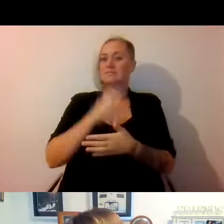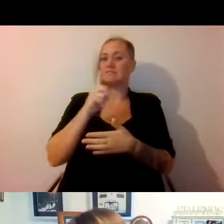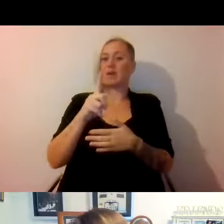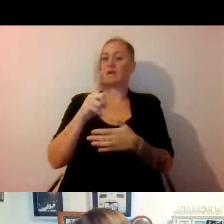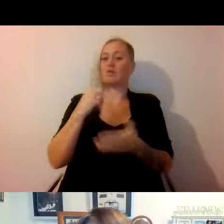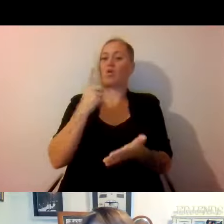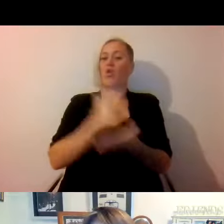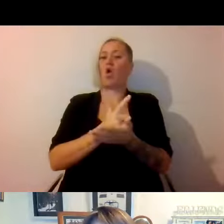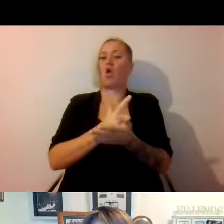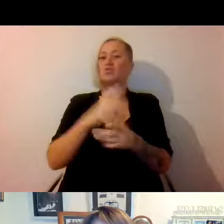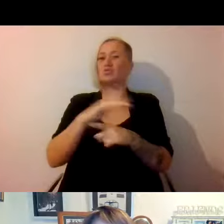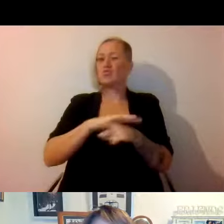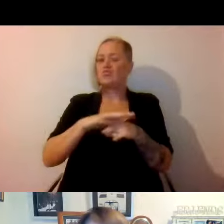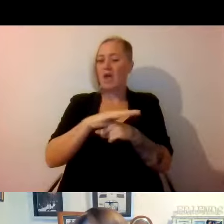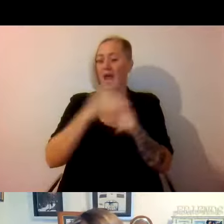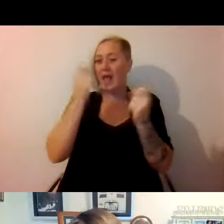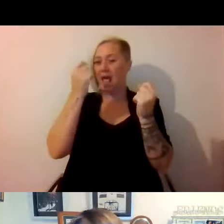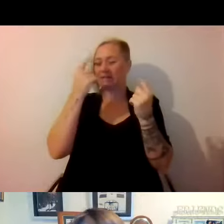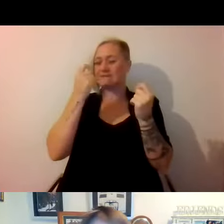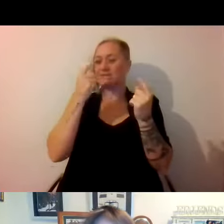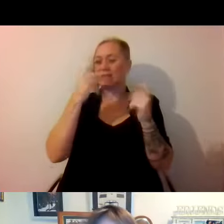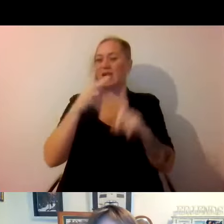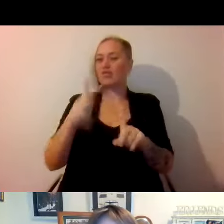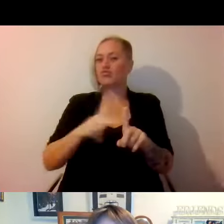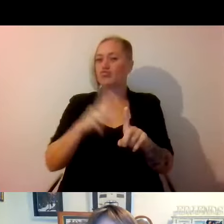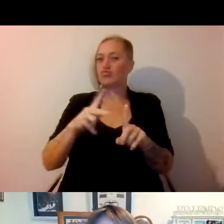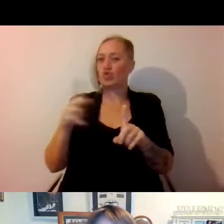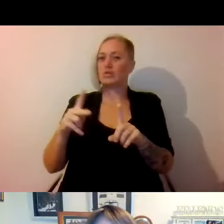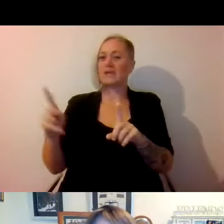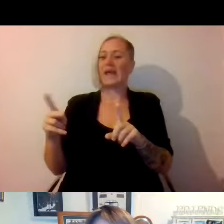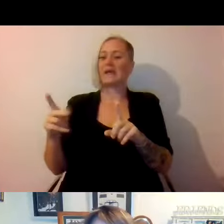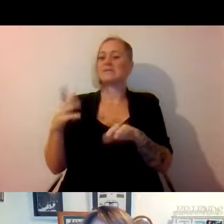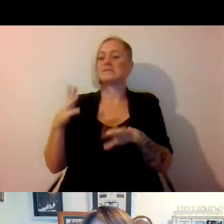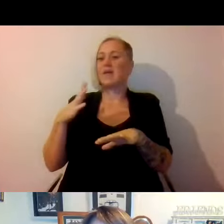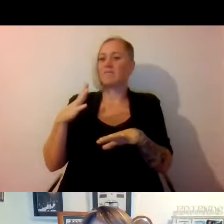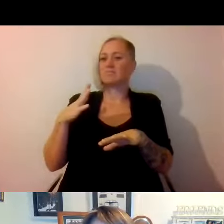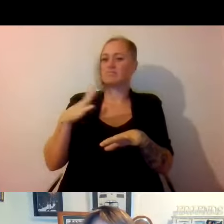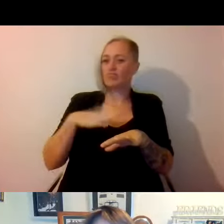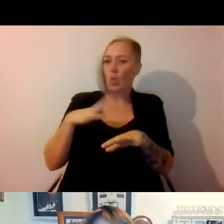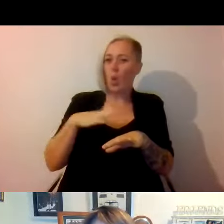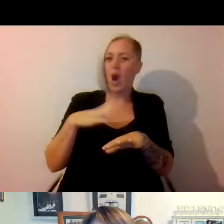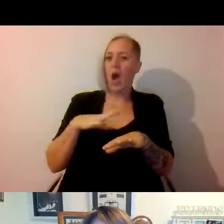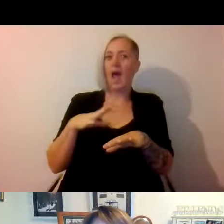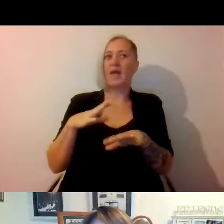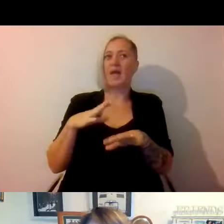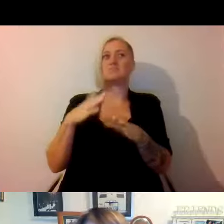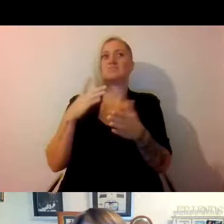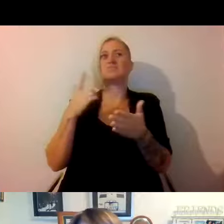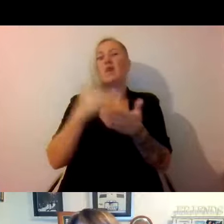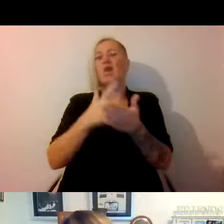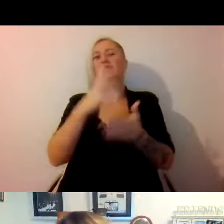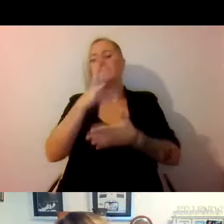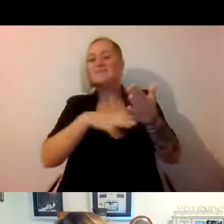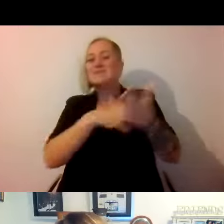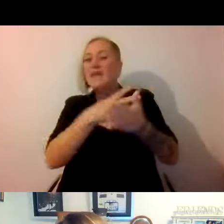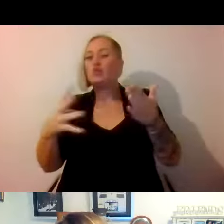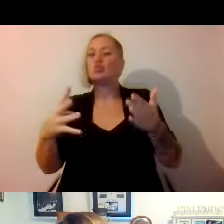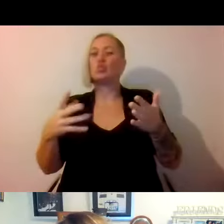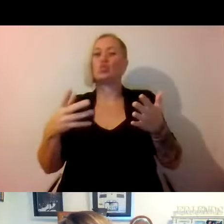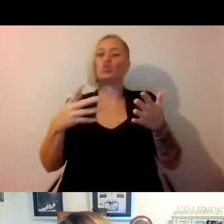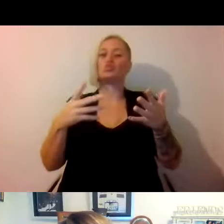the routines that are required, things that need to be done, lots of schedule type things. And then you've